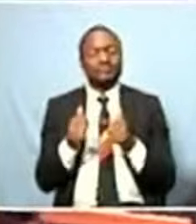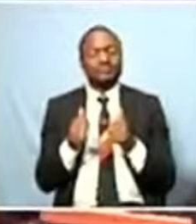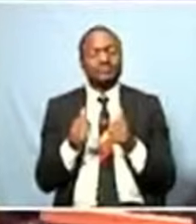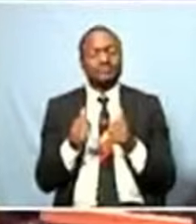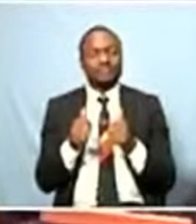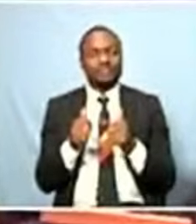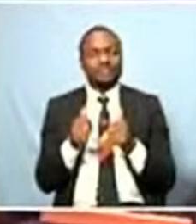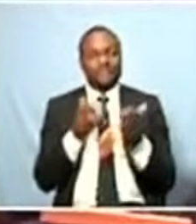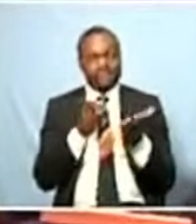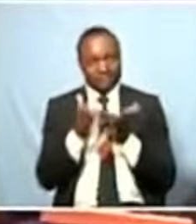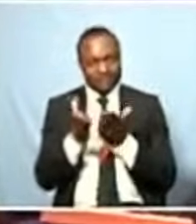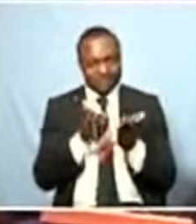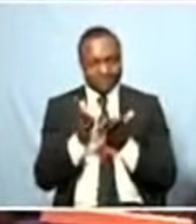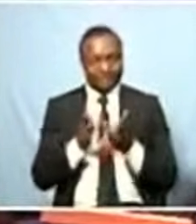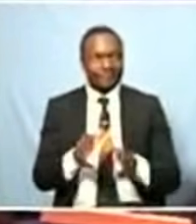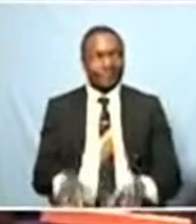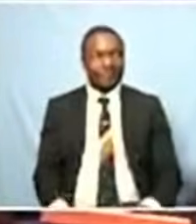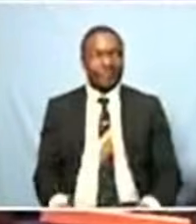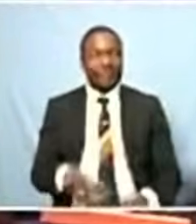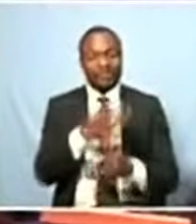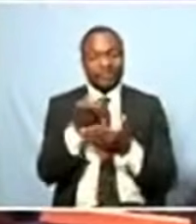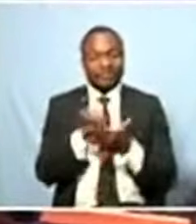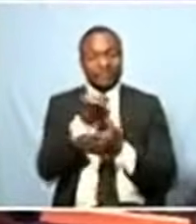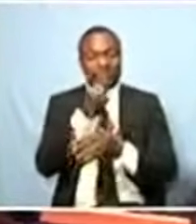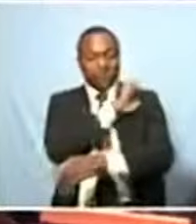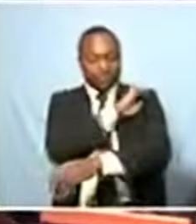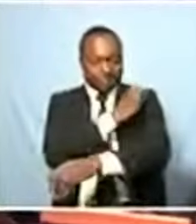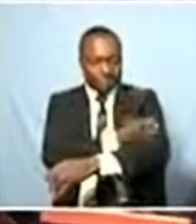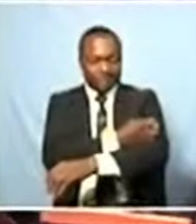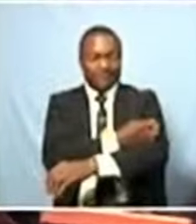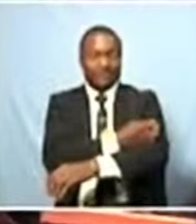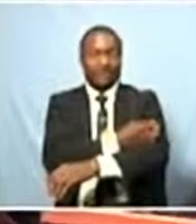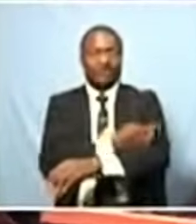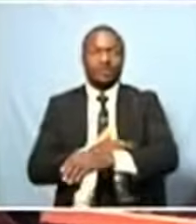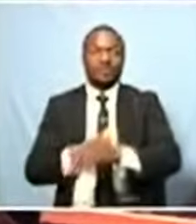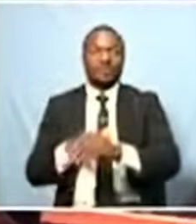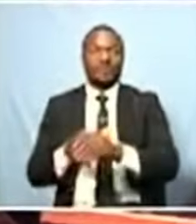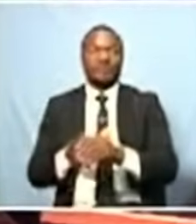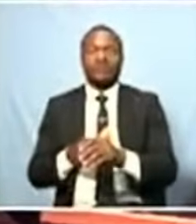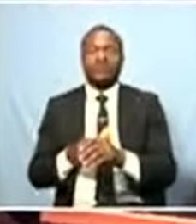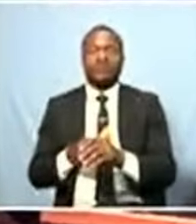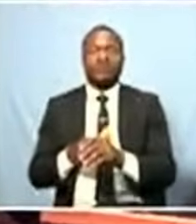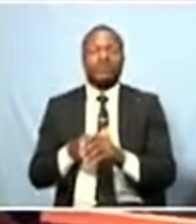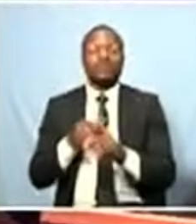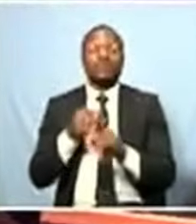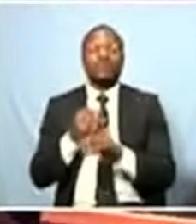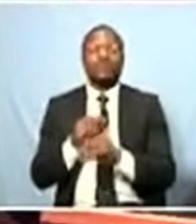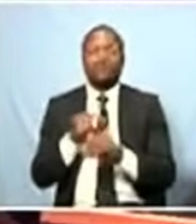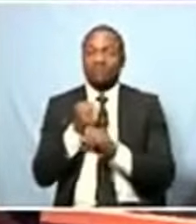health services. Economic empowerment, to champion job creation,